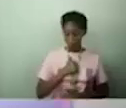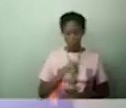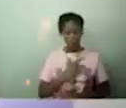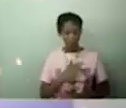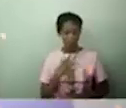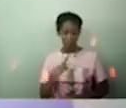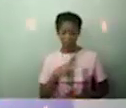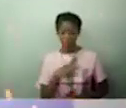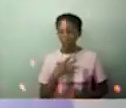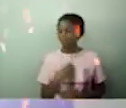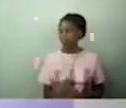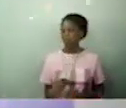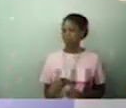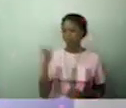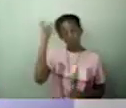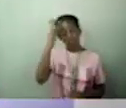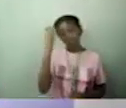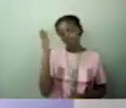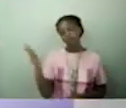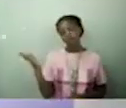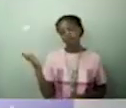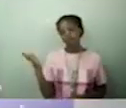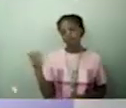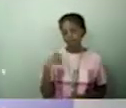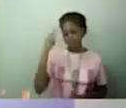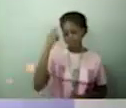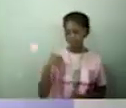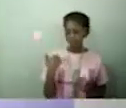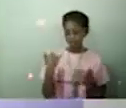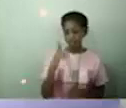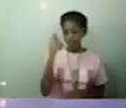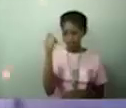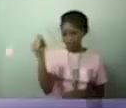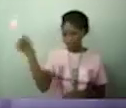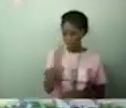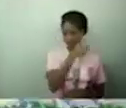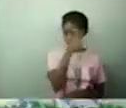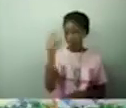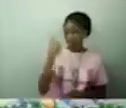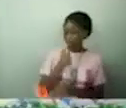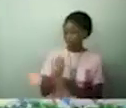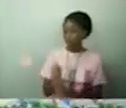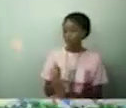of the devil. I think that by now you are making the links in your mind.